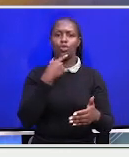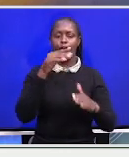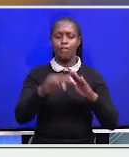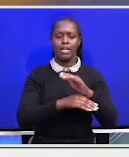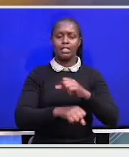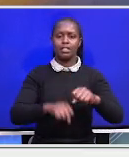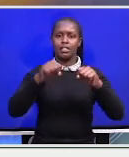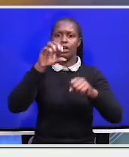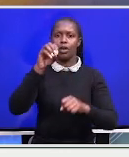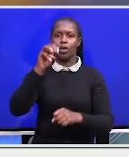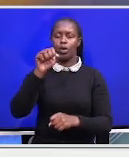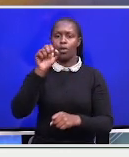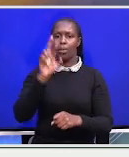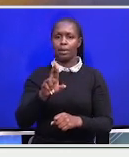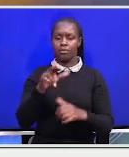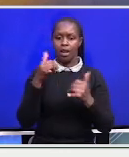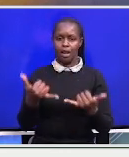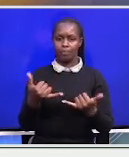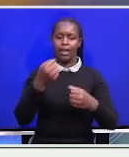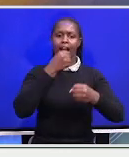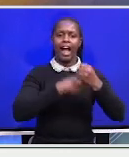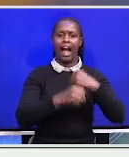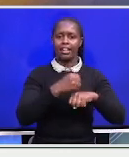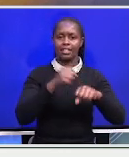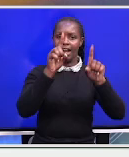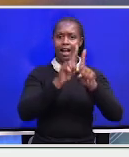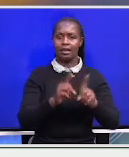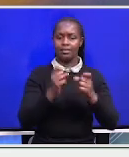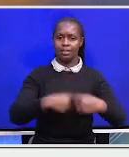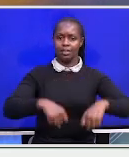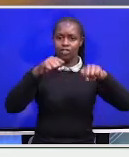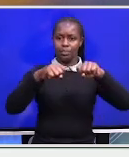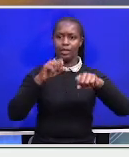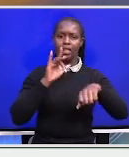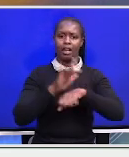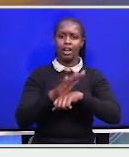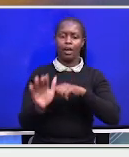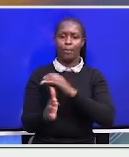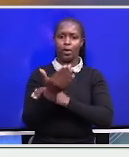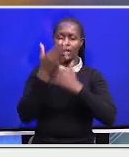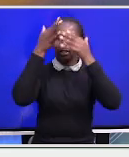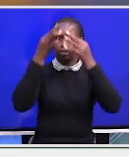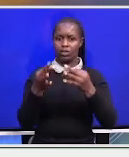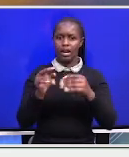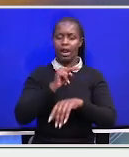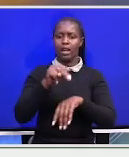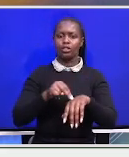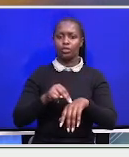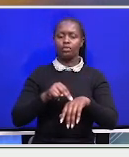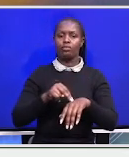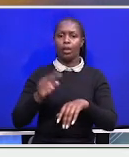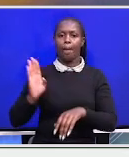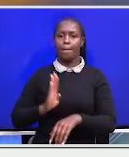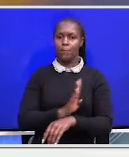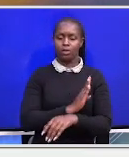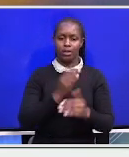Omar, who now takes over in an acting capacity. The early morning decision by the party's National Executive Board puts to an end